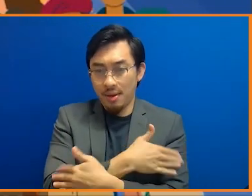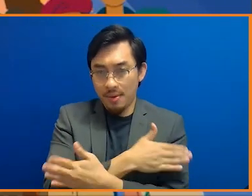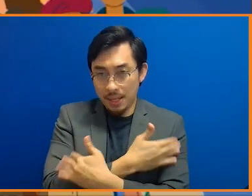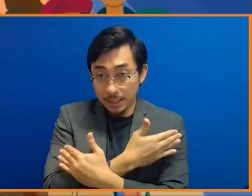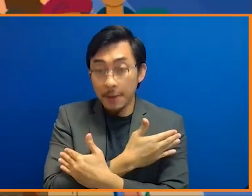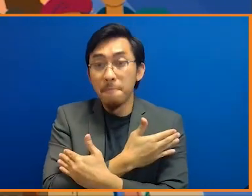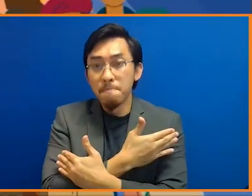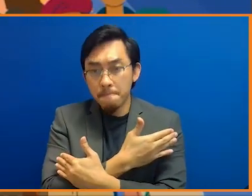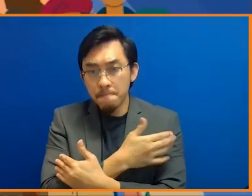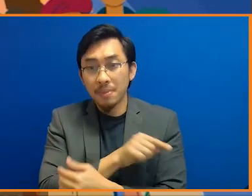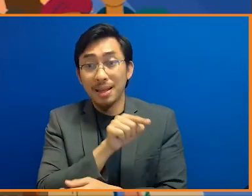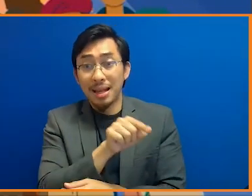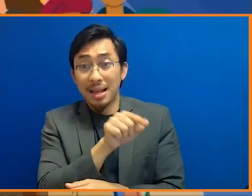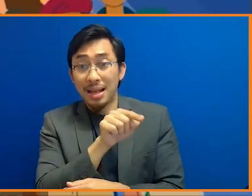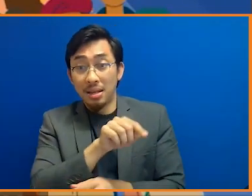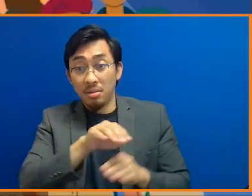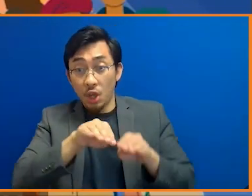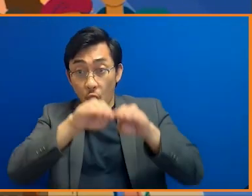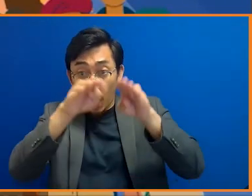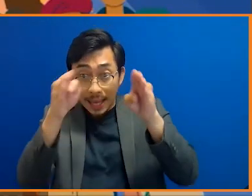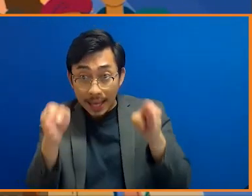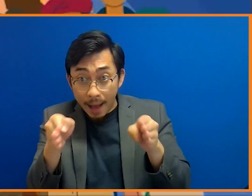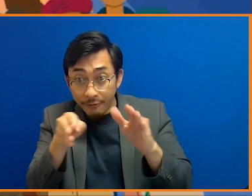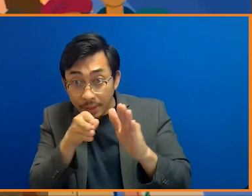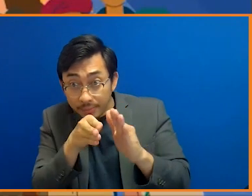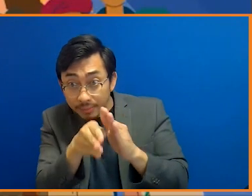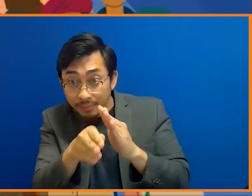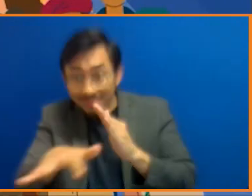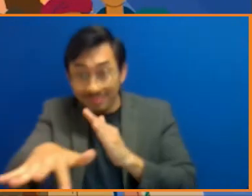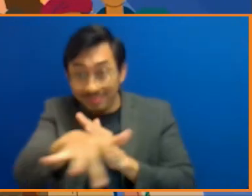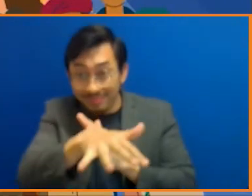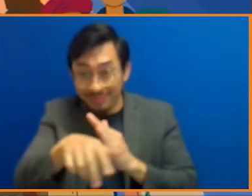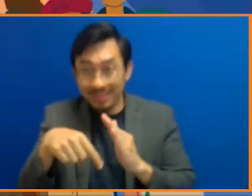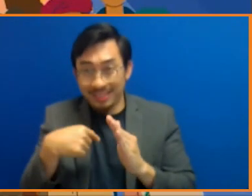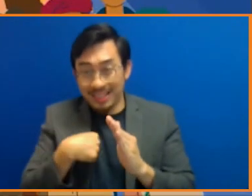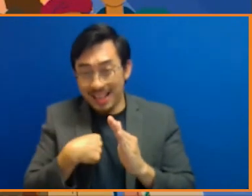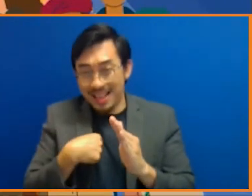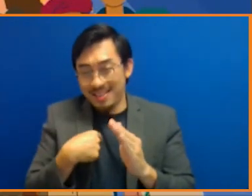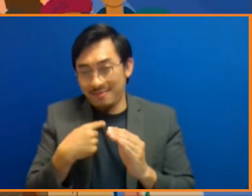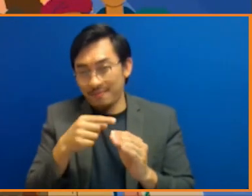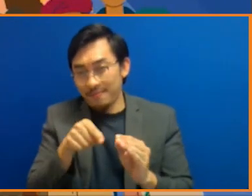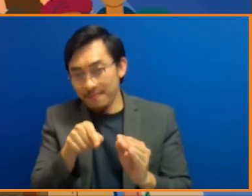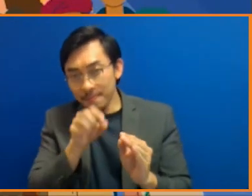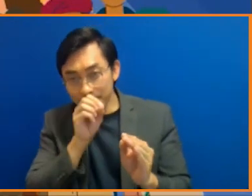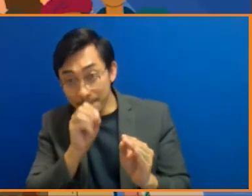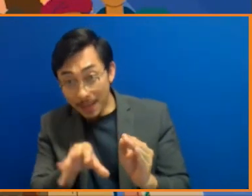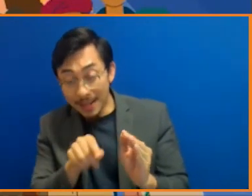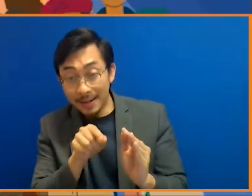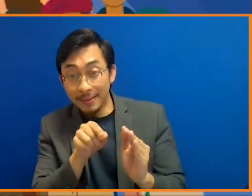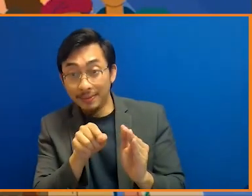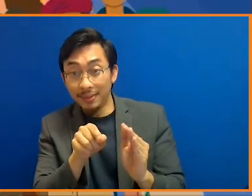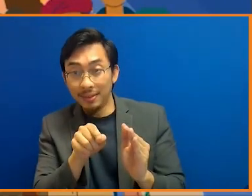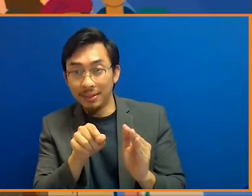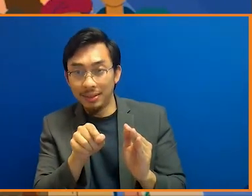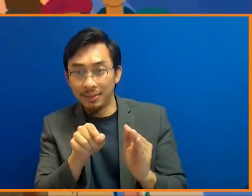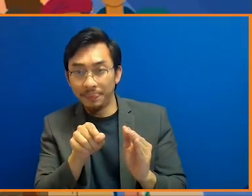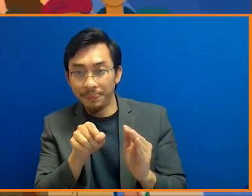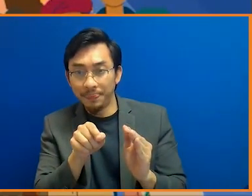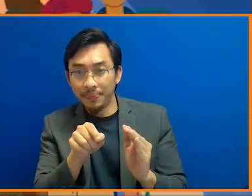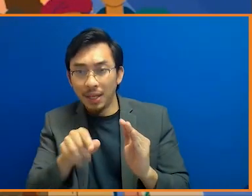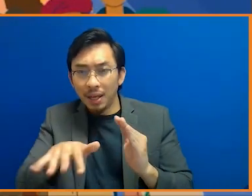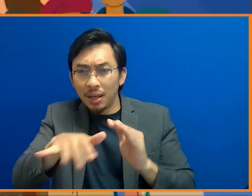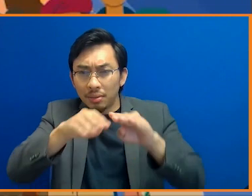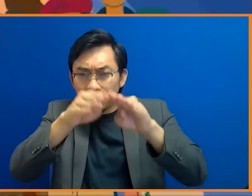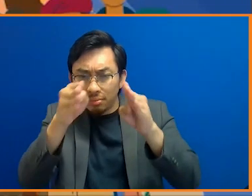Aceh. So this is this coastal cave that I'm talking about. So this is the map of Banda